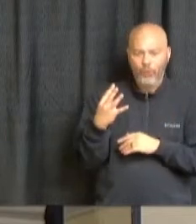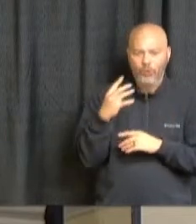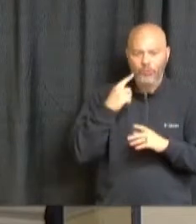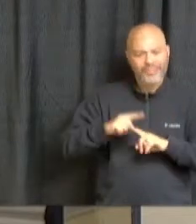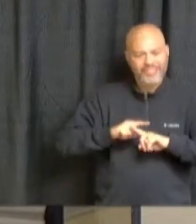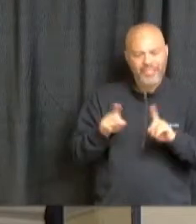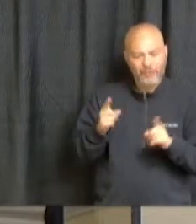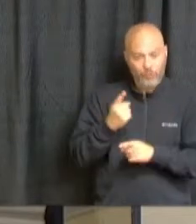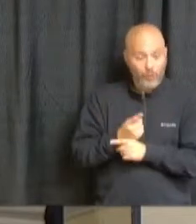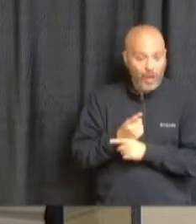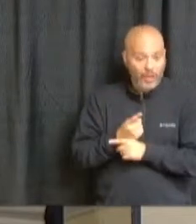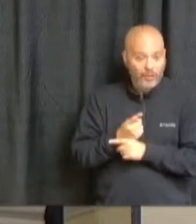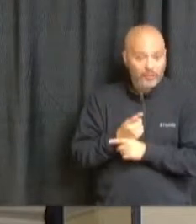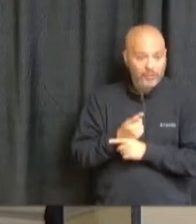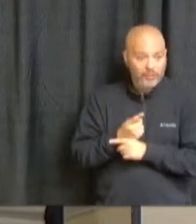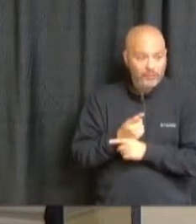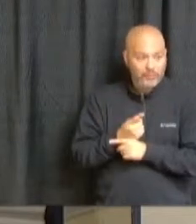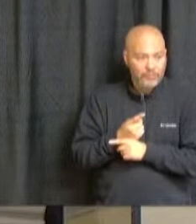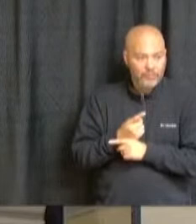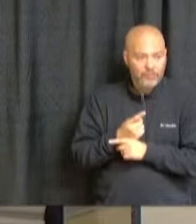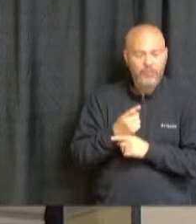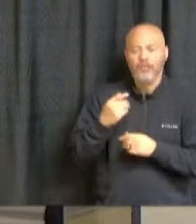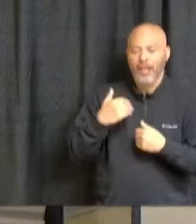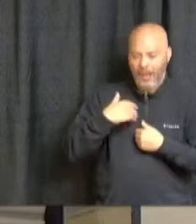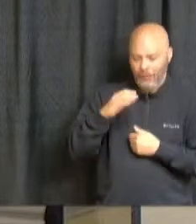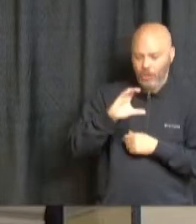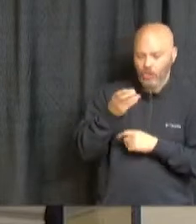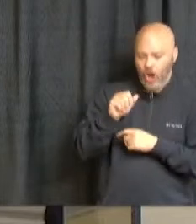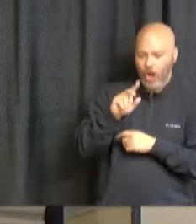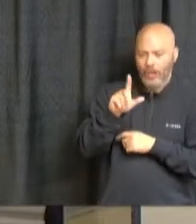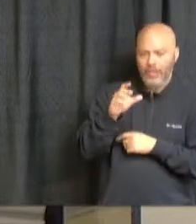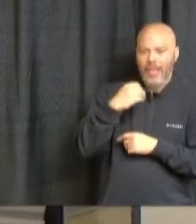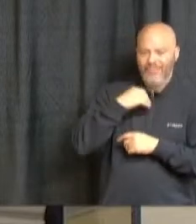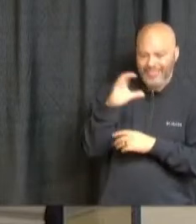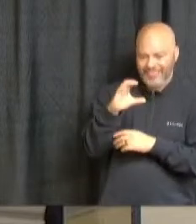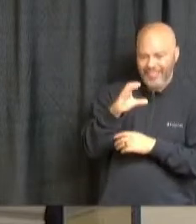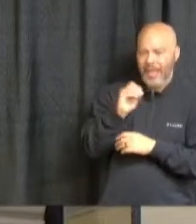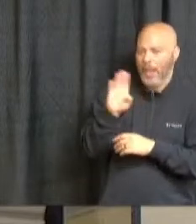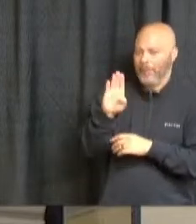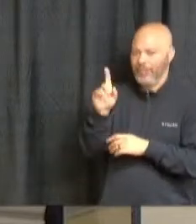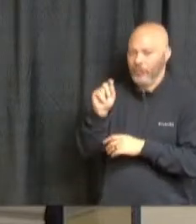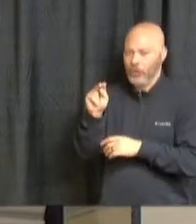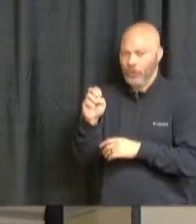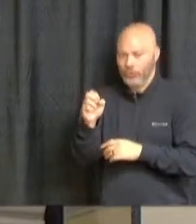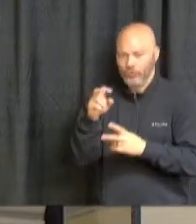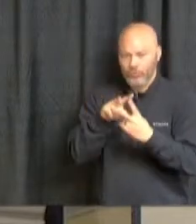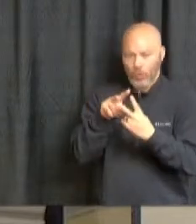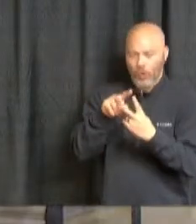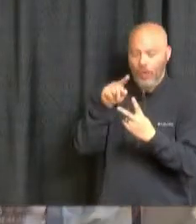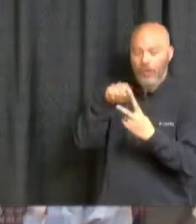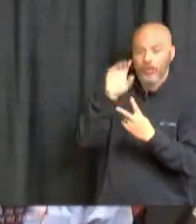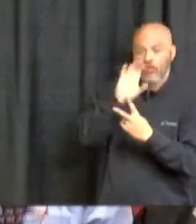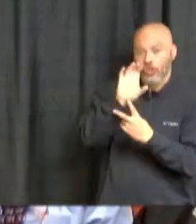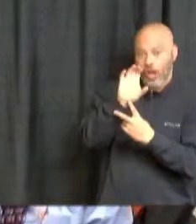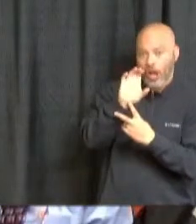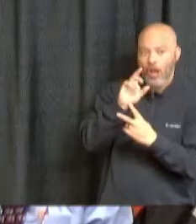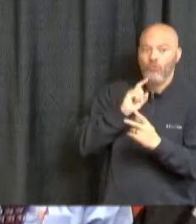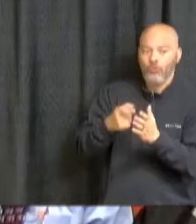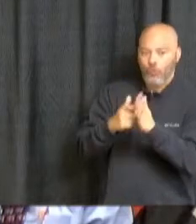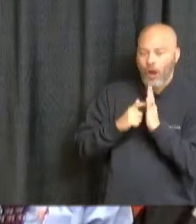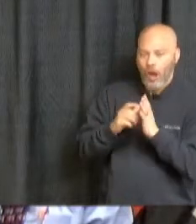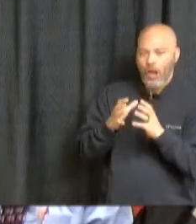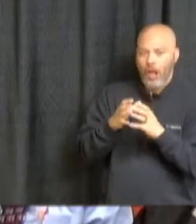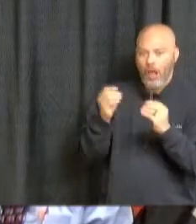were different, right? What was Right. what was that There's a difference? Charlie zone and there's a Bravo zone. So Charlie, for the C5, requires a